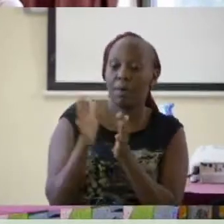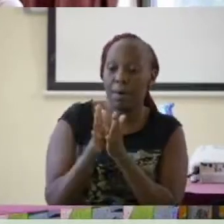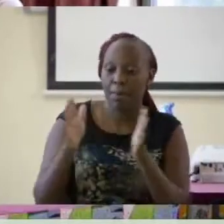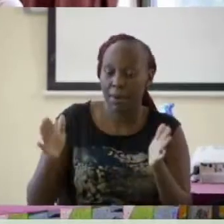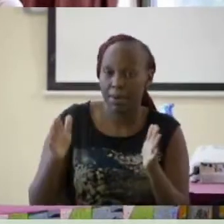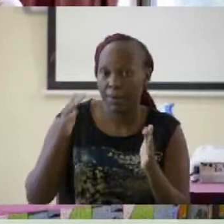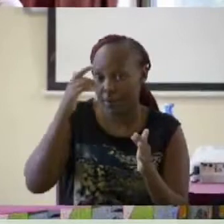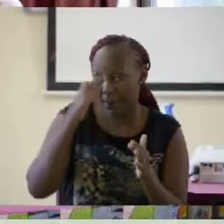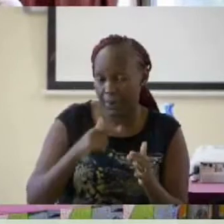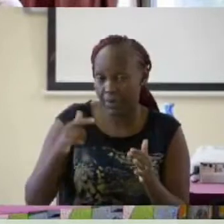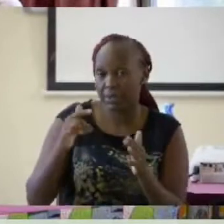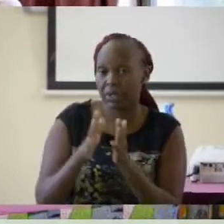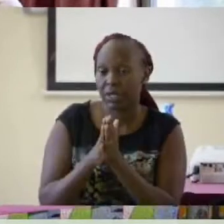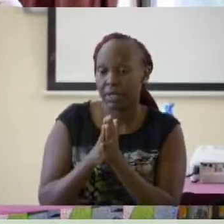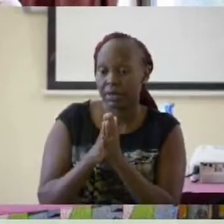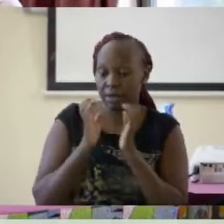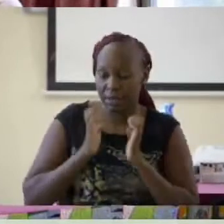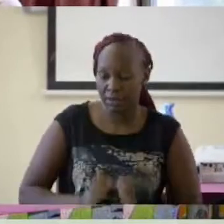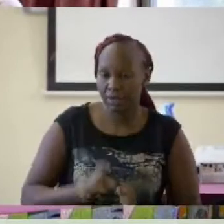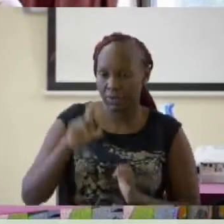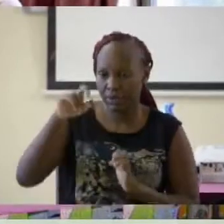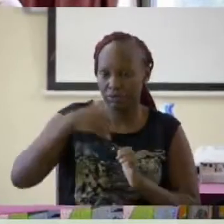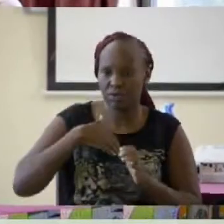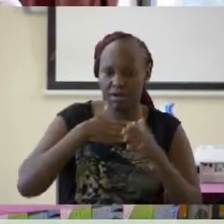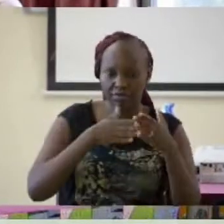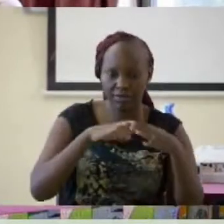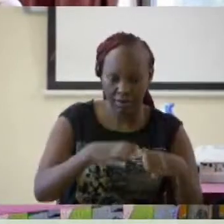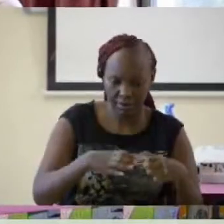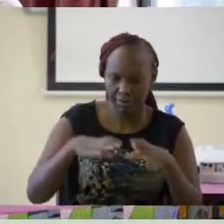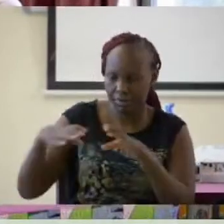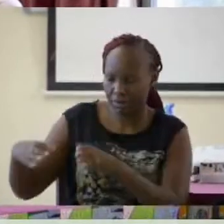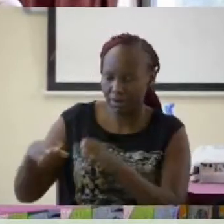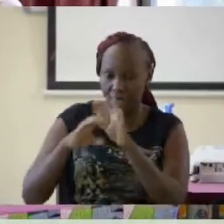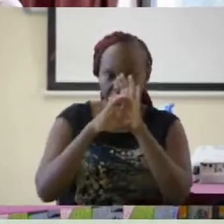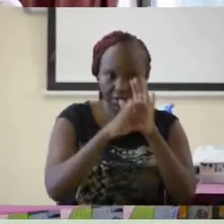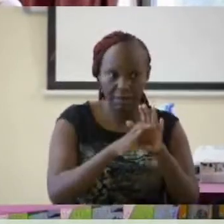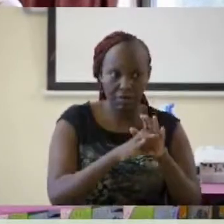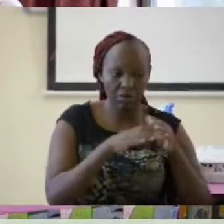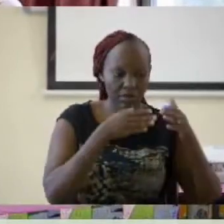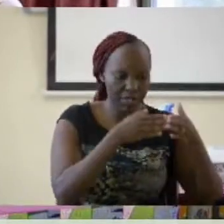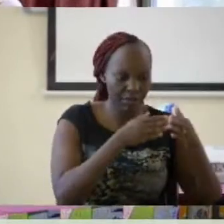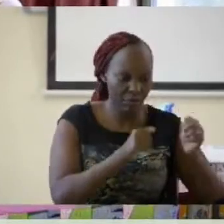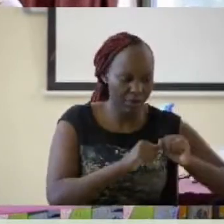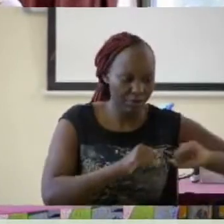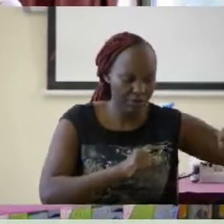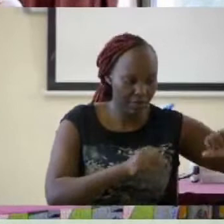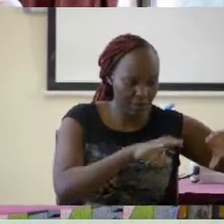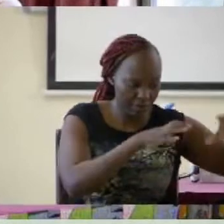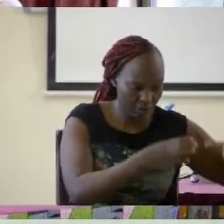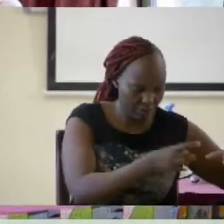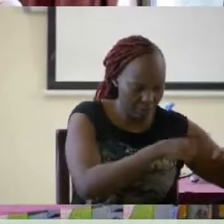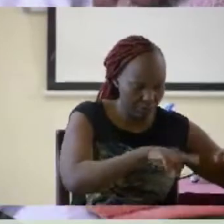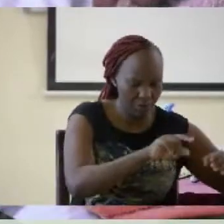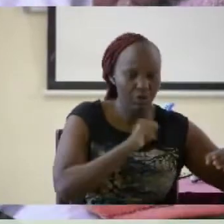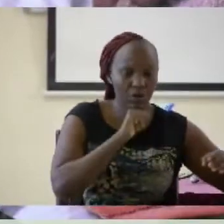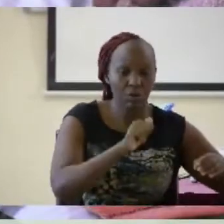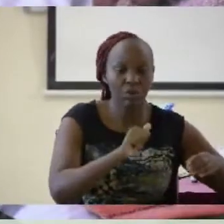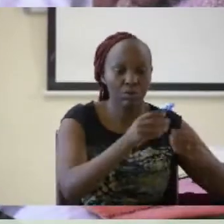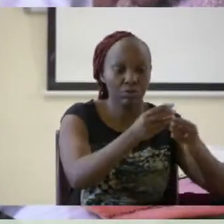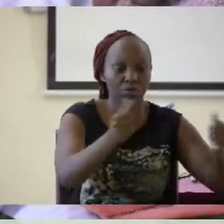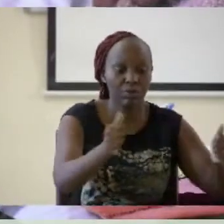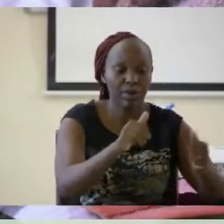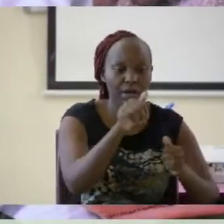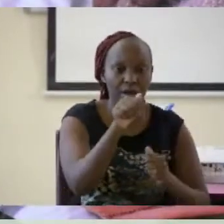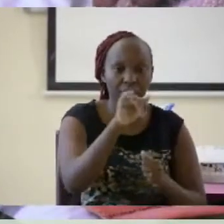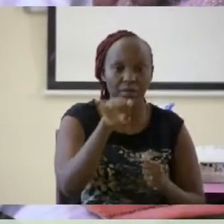and morality, then we have to put a demarcation. For example, sexual offenses should not be handled by the AJS.